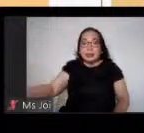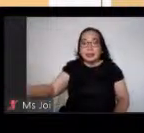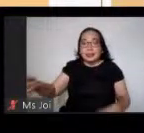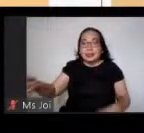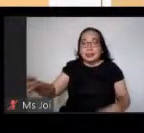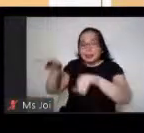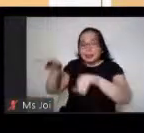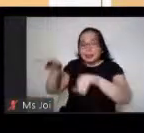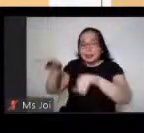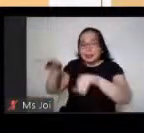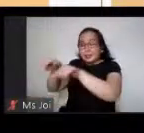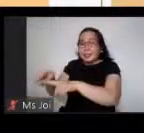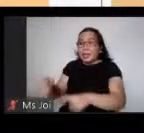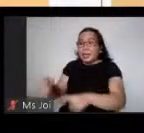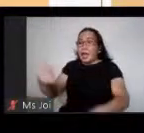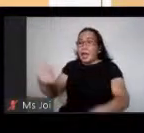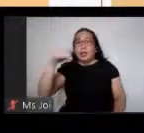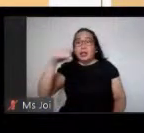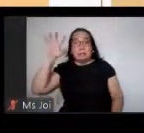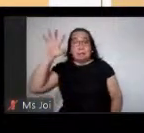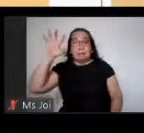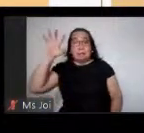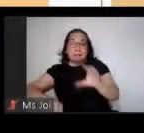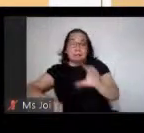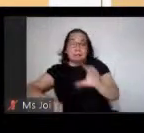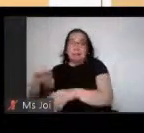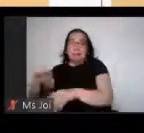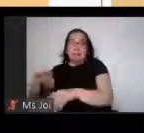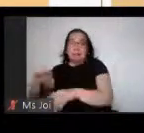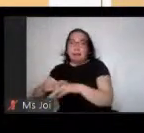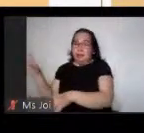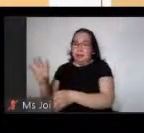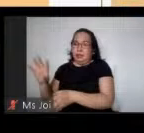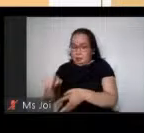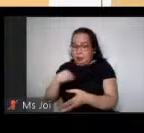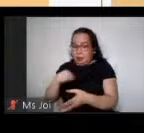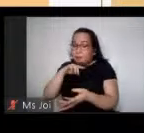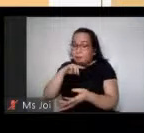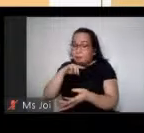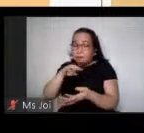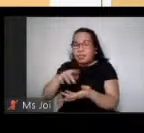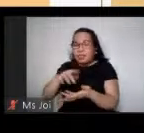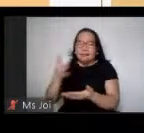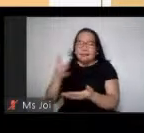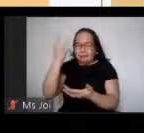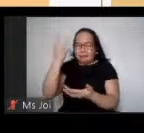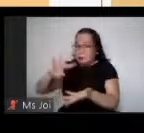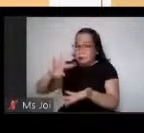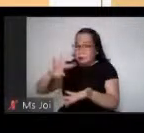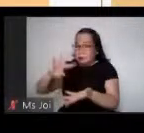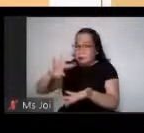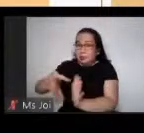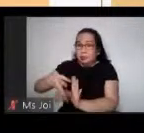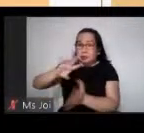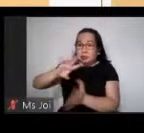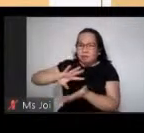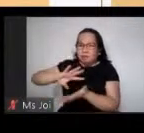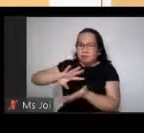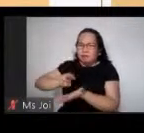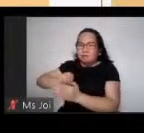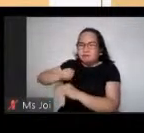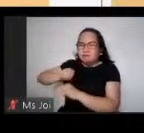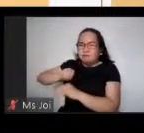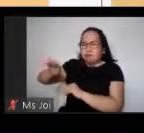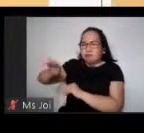baka respiratory secretions risk nila. So properly dispose masks as well.